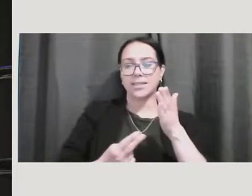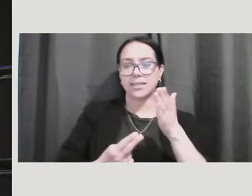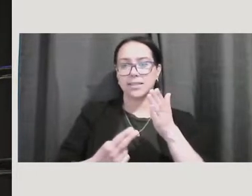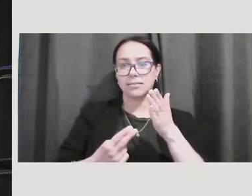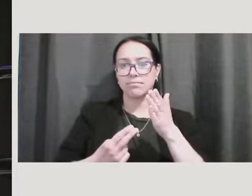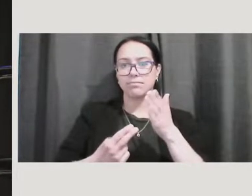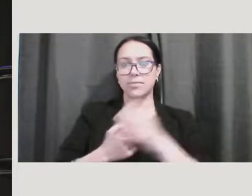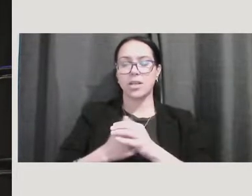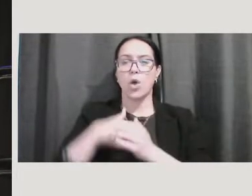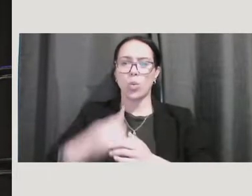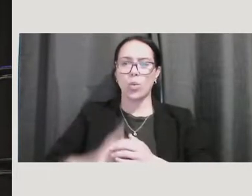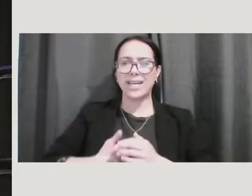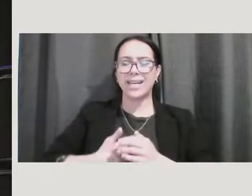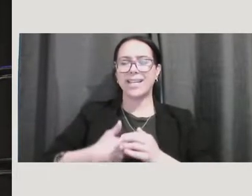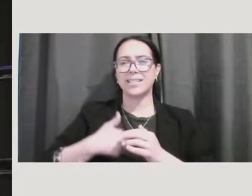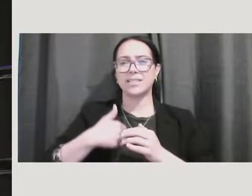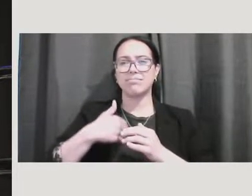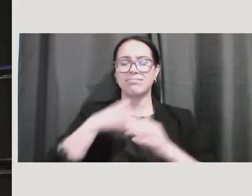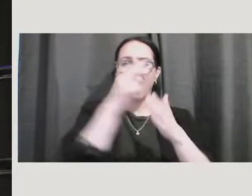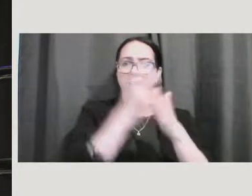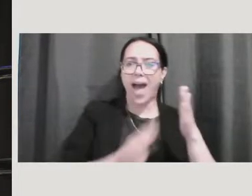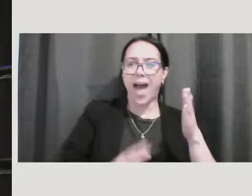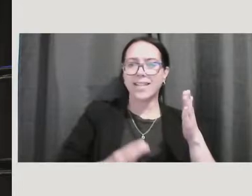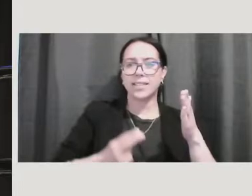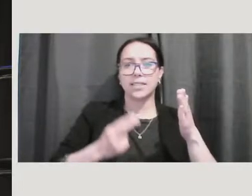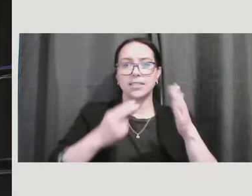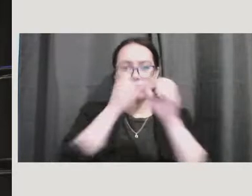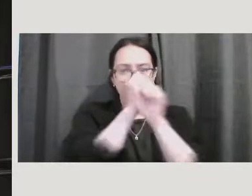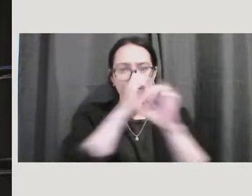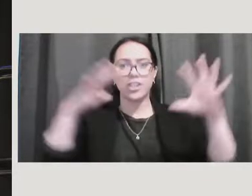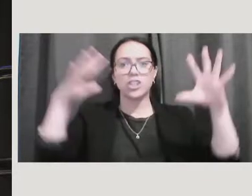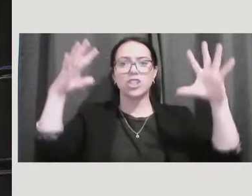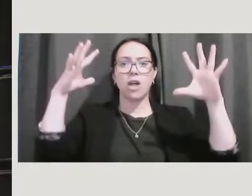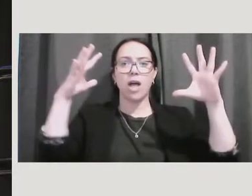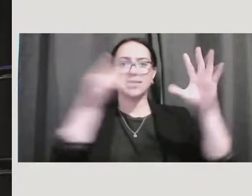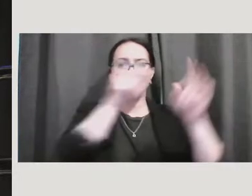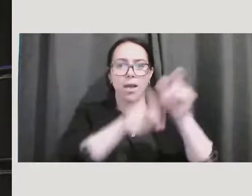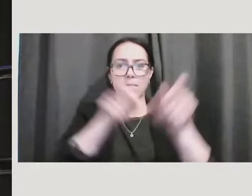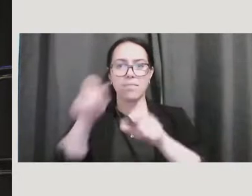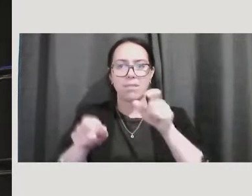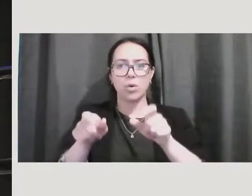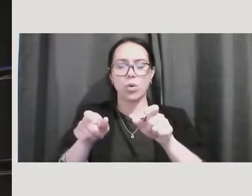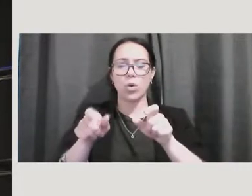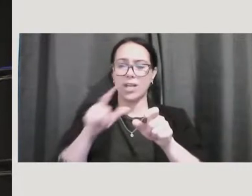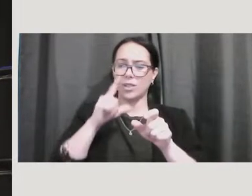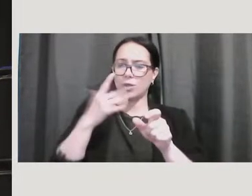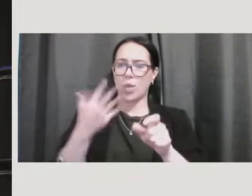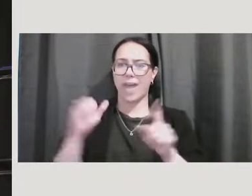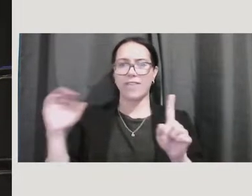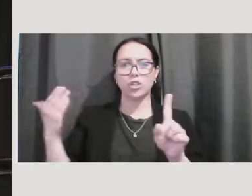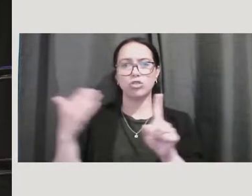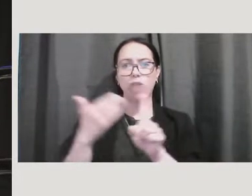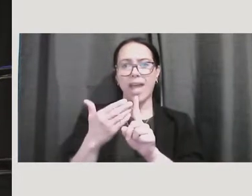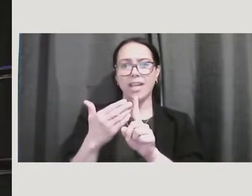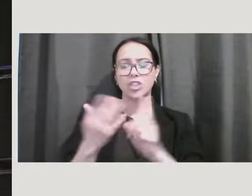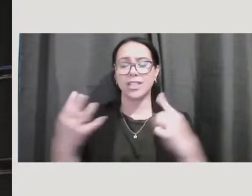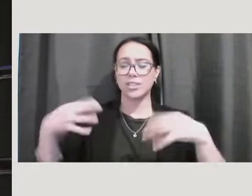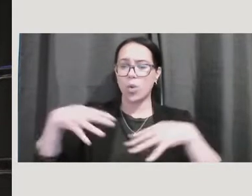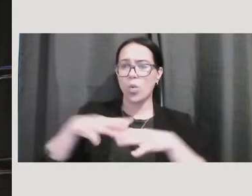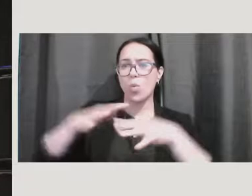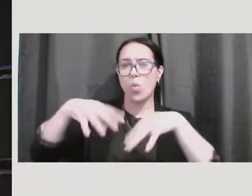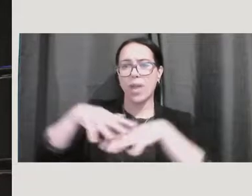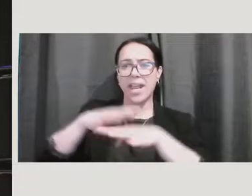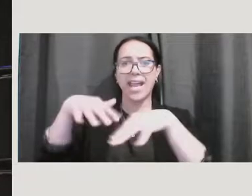artists and practitioners to we strategies to enhance the extraordinary talents of our artists for the future